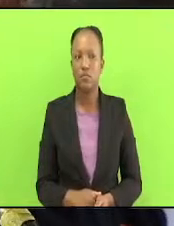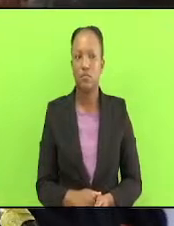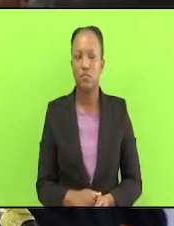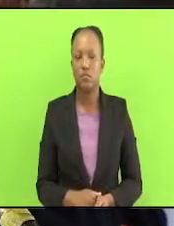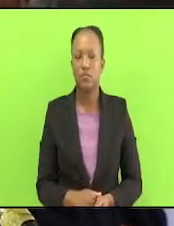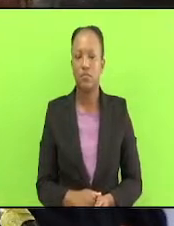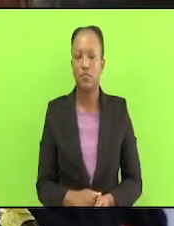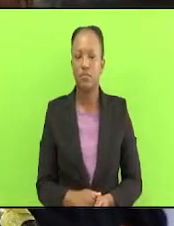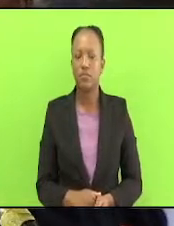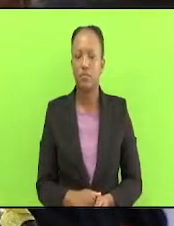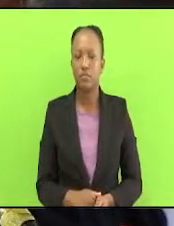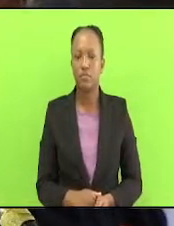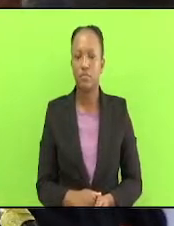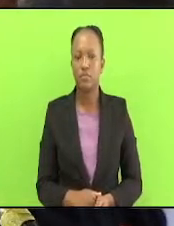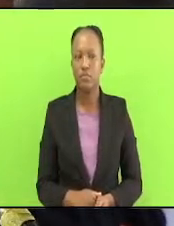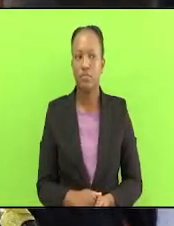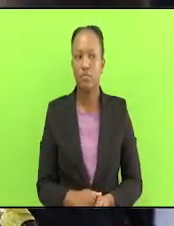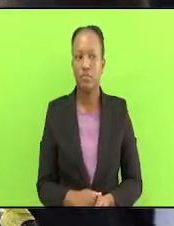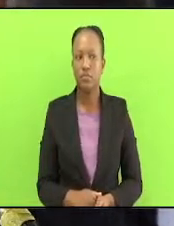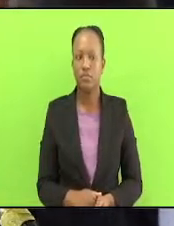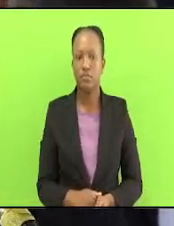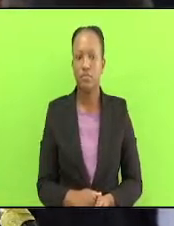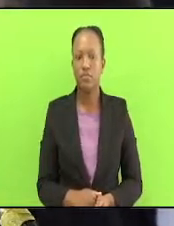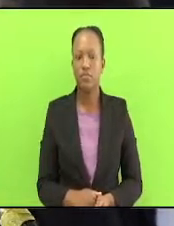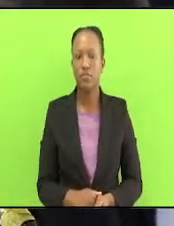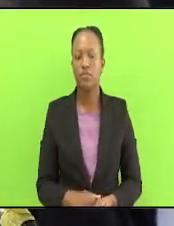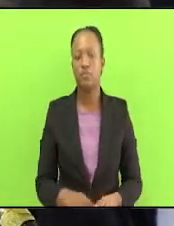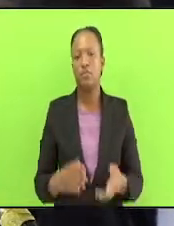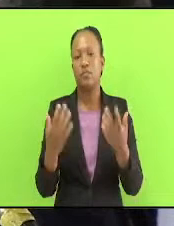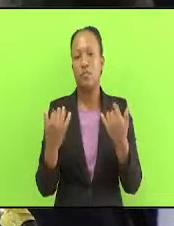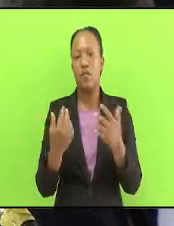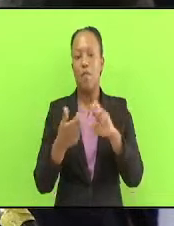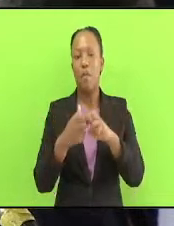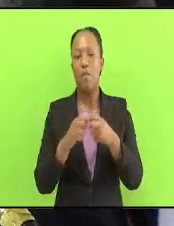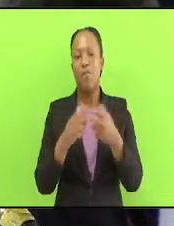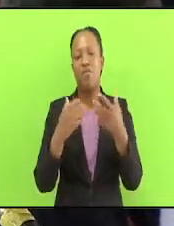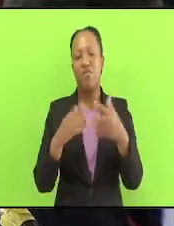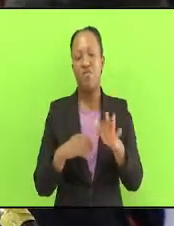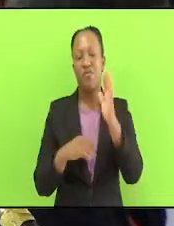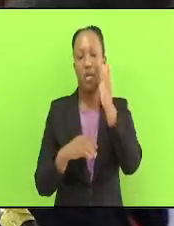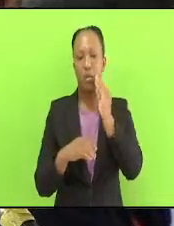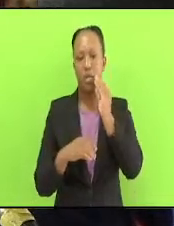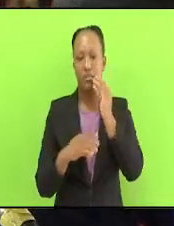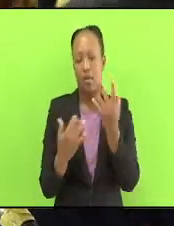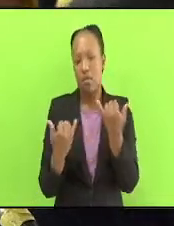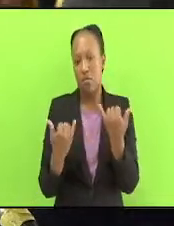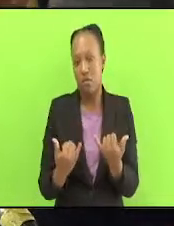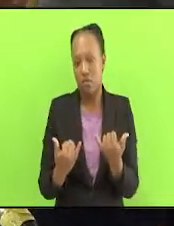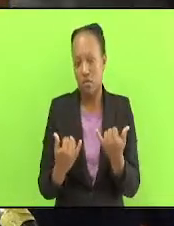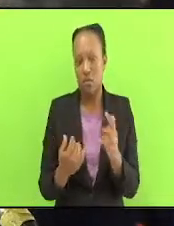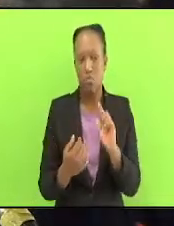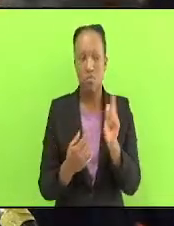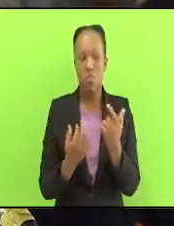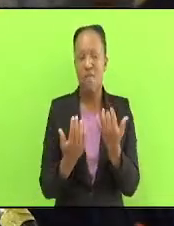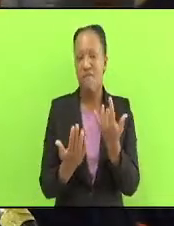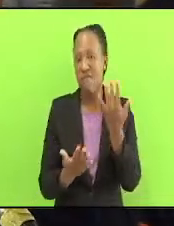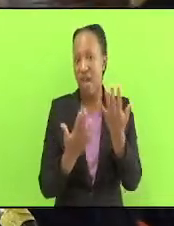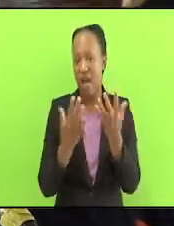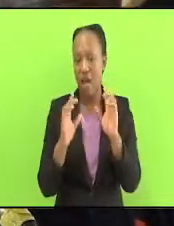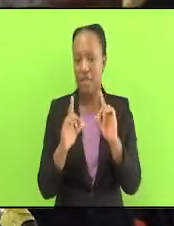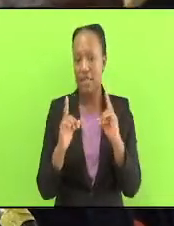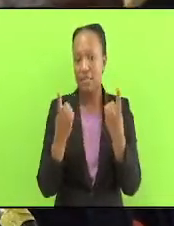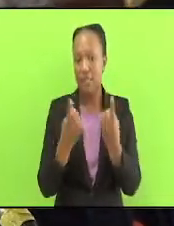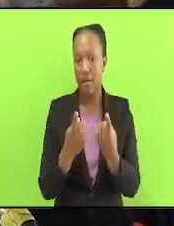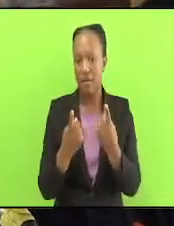the practical problems that we're experiencing on the ground is that not all fire departments